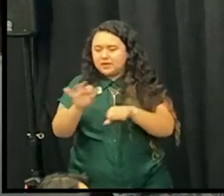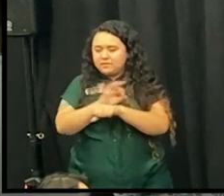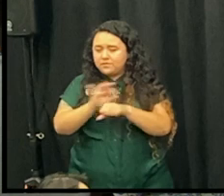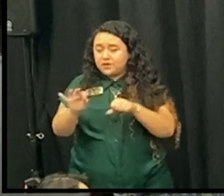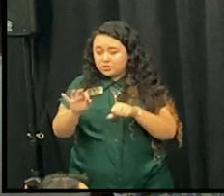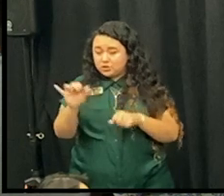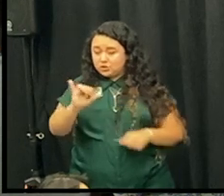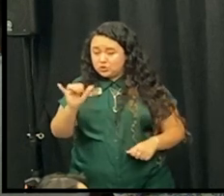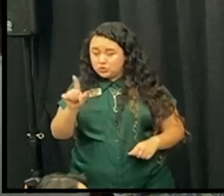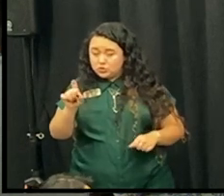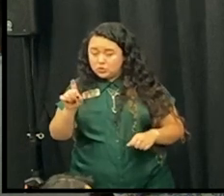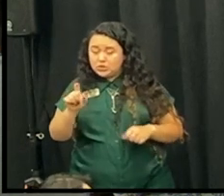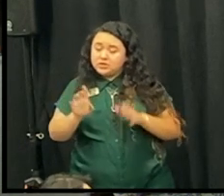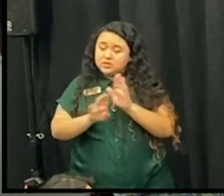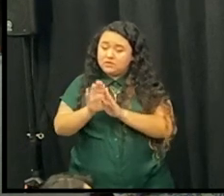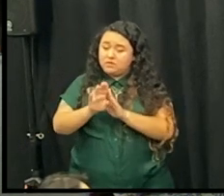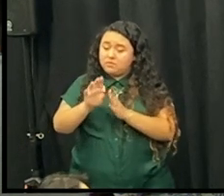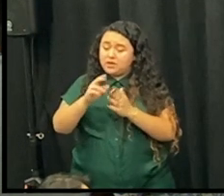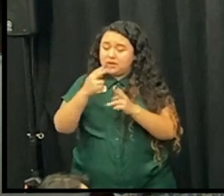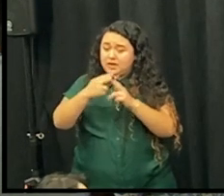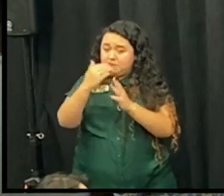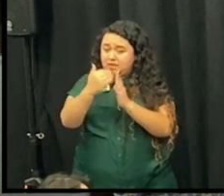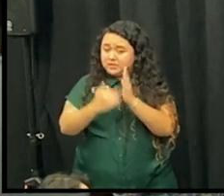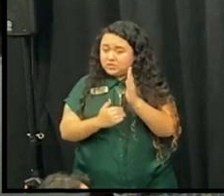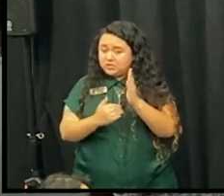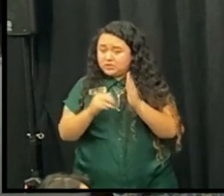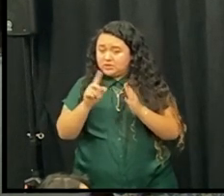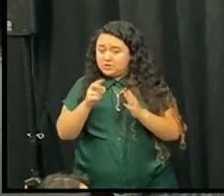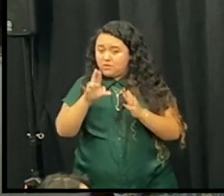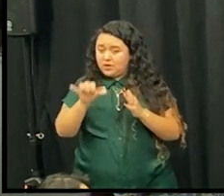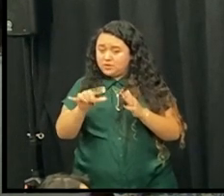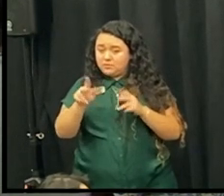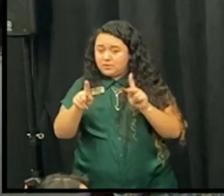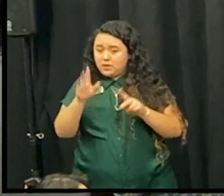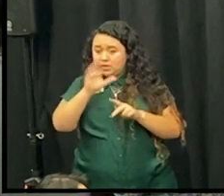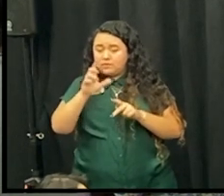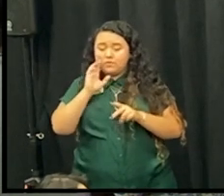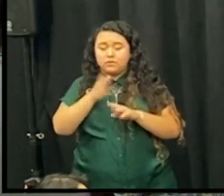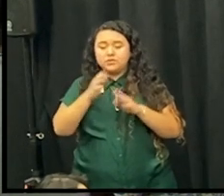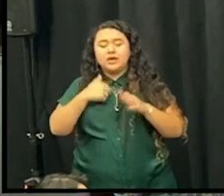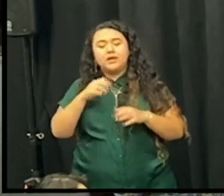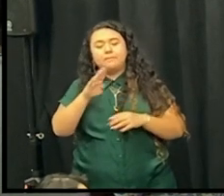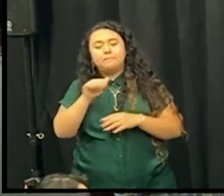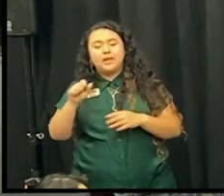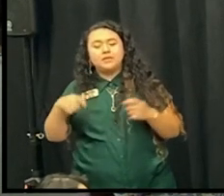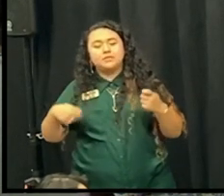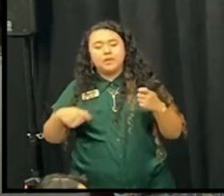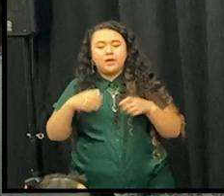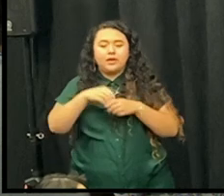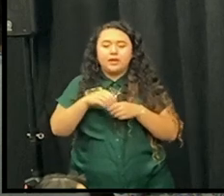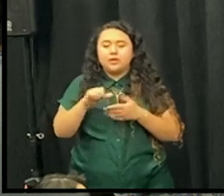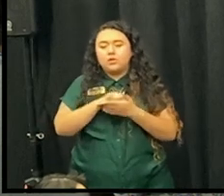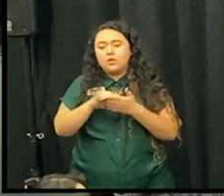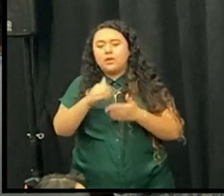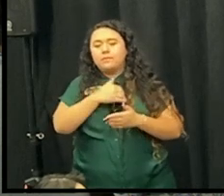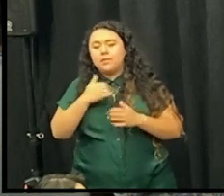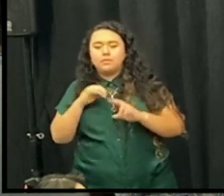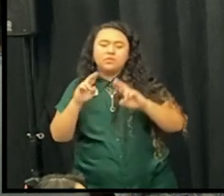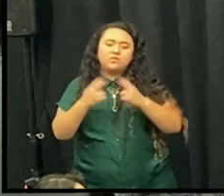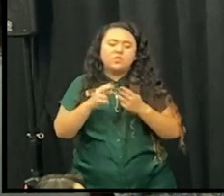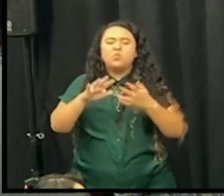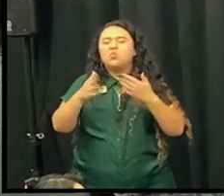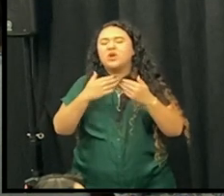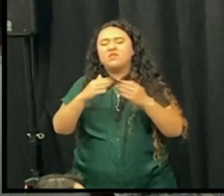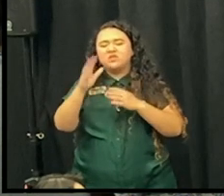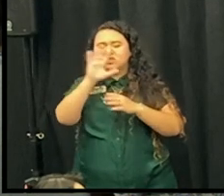functionality and build a directory so people can look for musicians? I need a bass player who lives in New York, who also is a member of the union, or whatever the